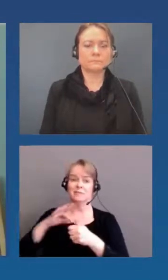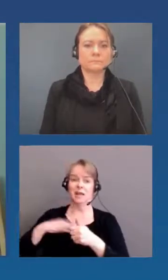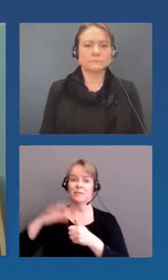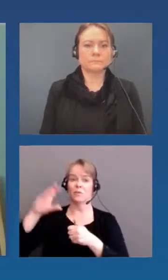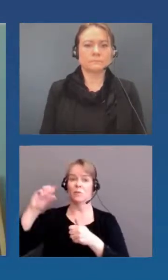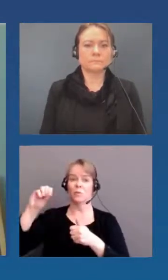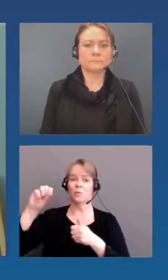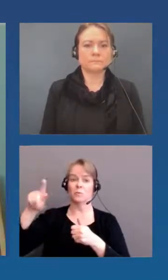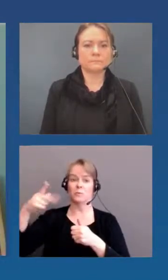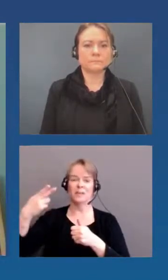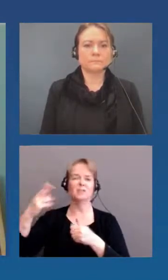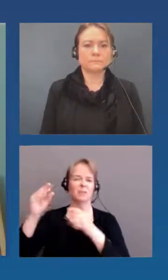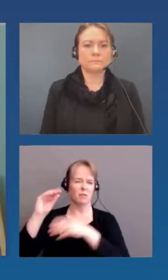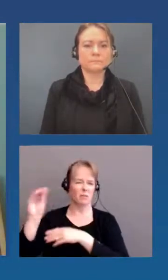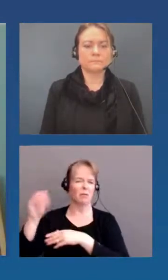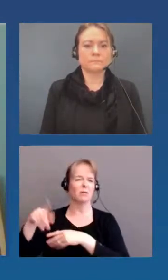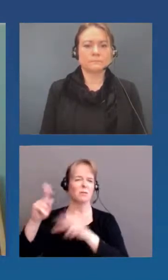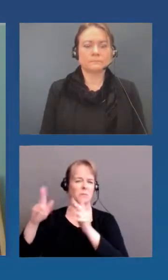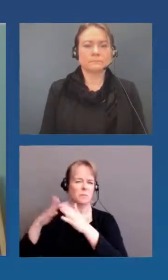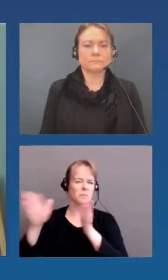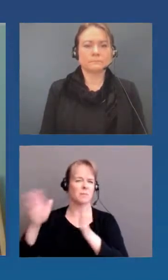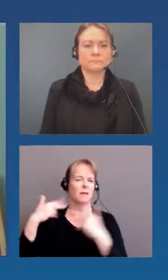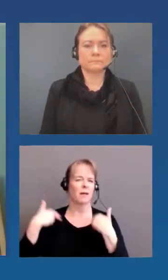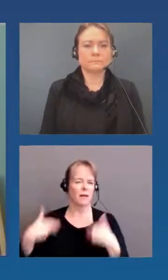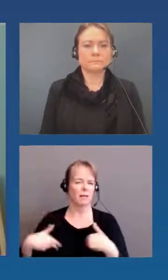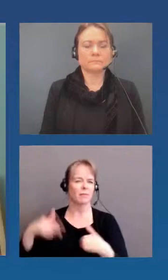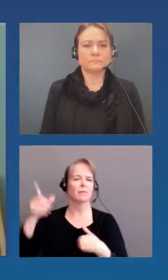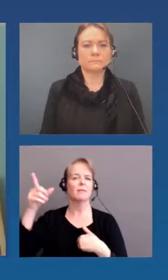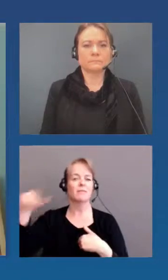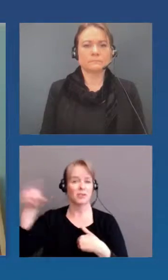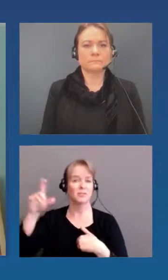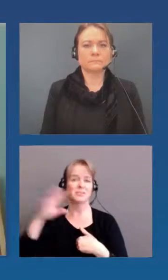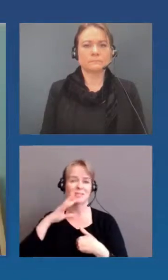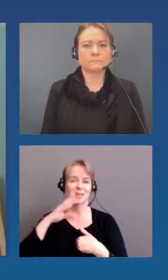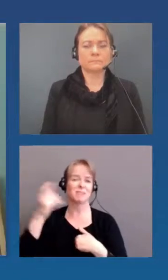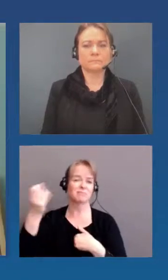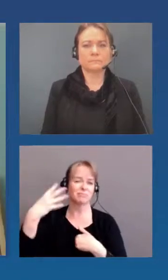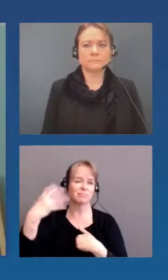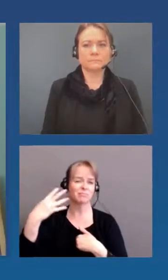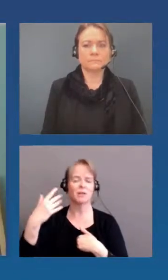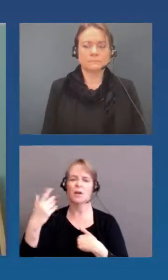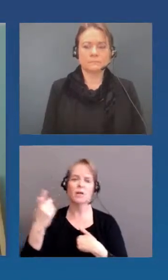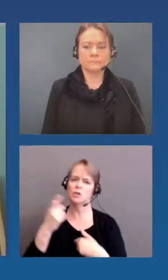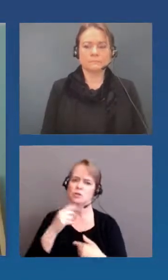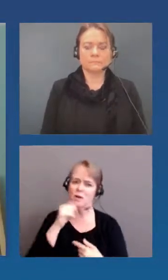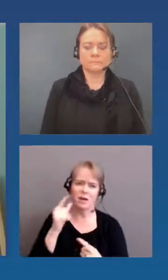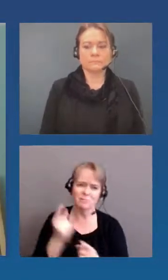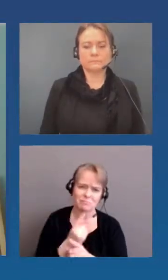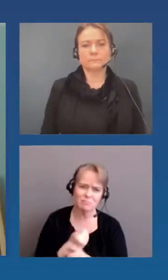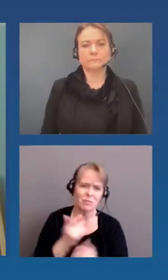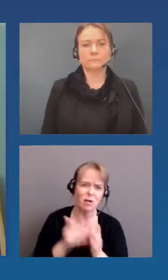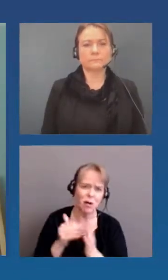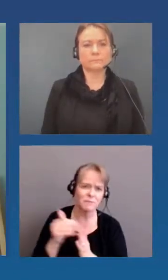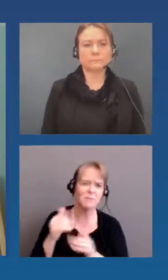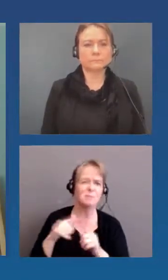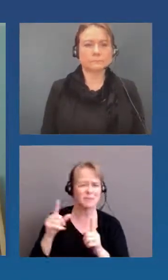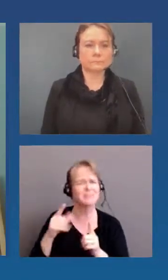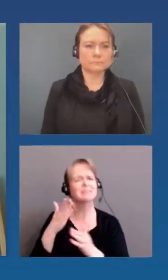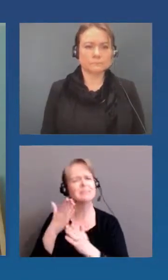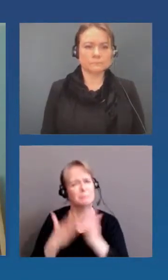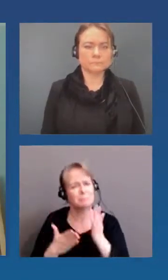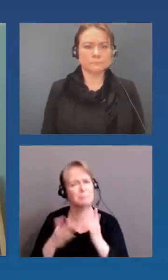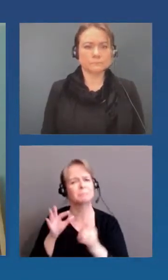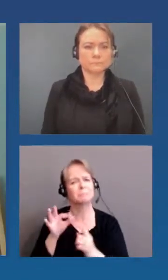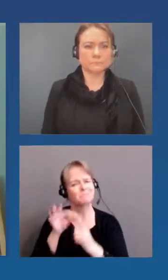and by no means is this the norm, but we have had instances where our staff following up